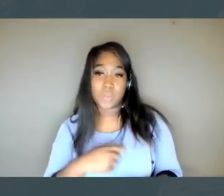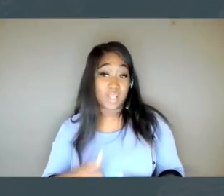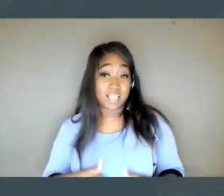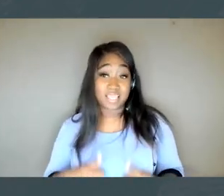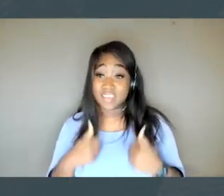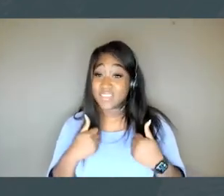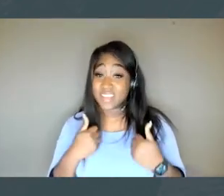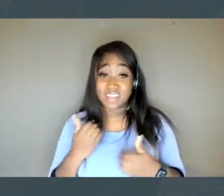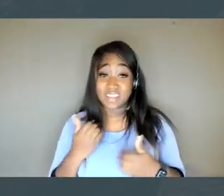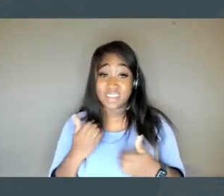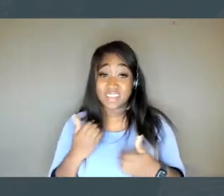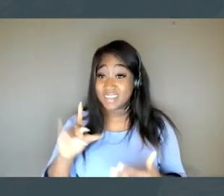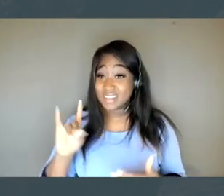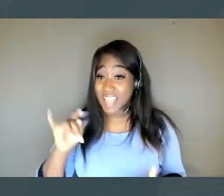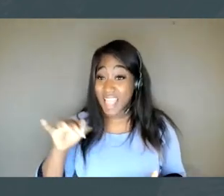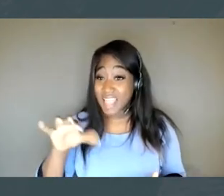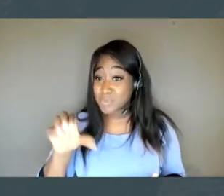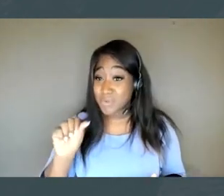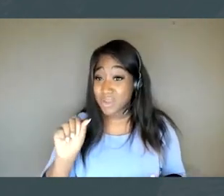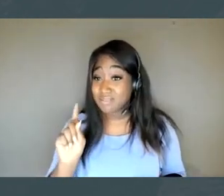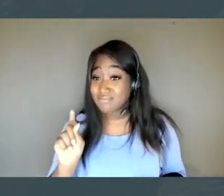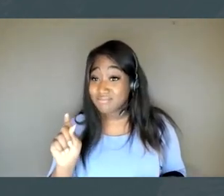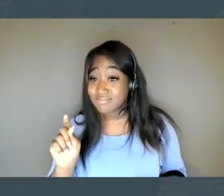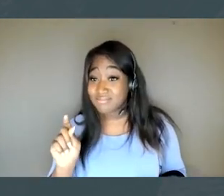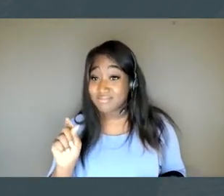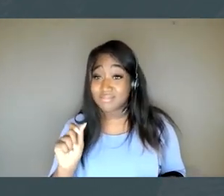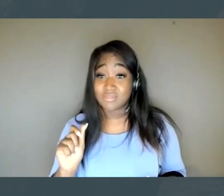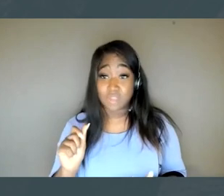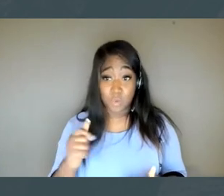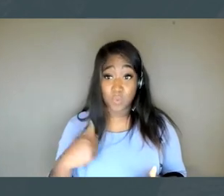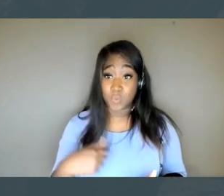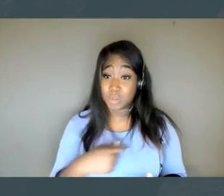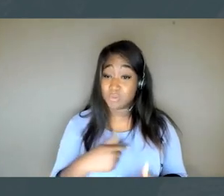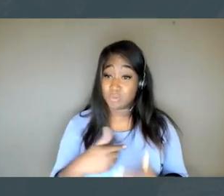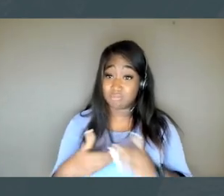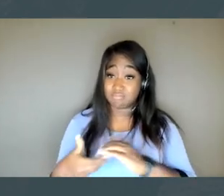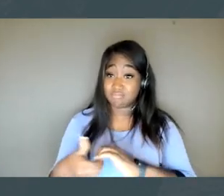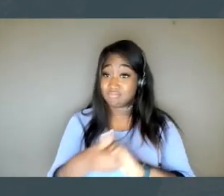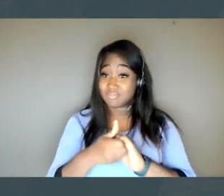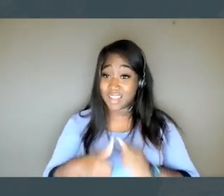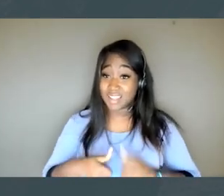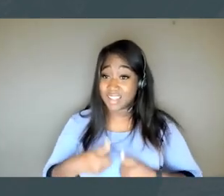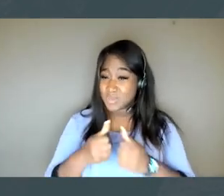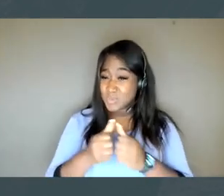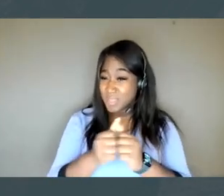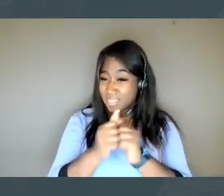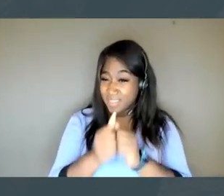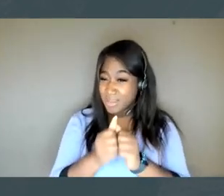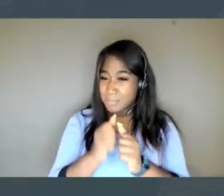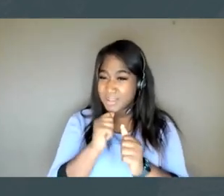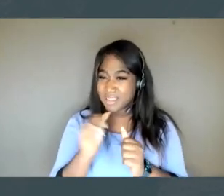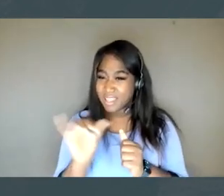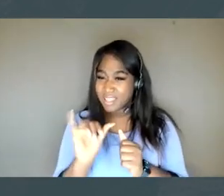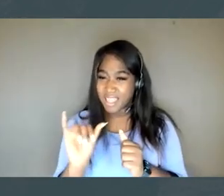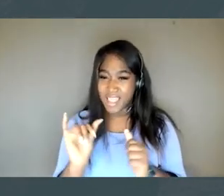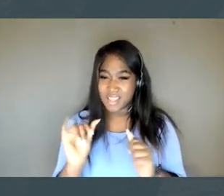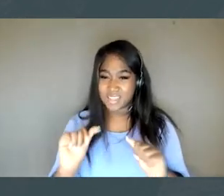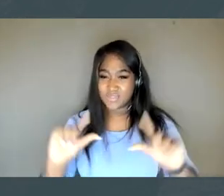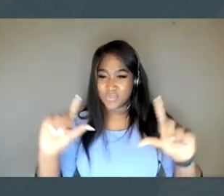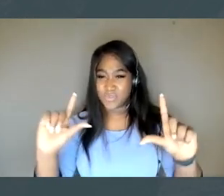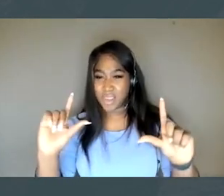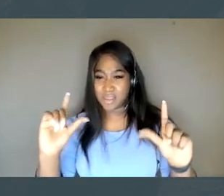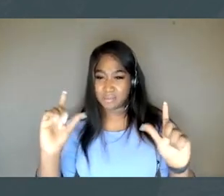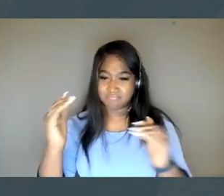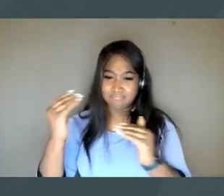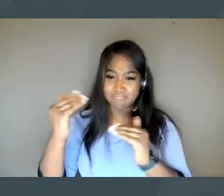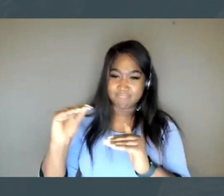were we living diaspora? You know, we were like living together, but not in this like frame of,